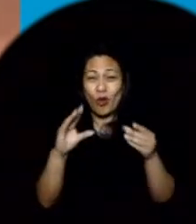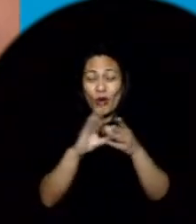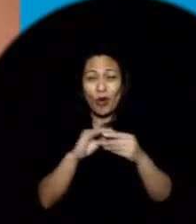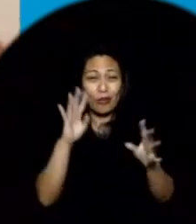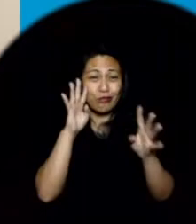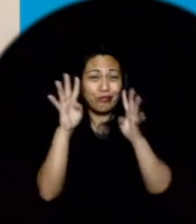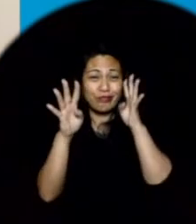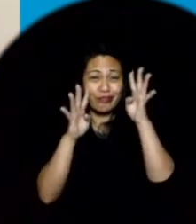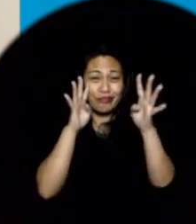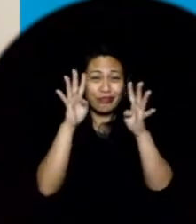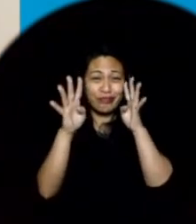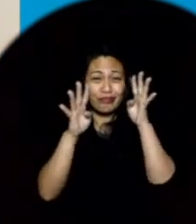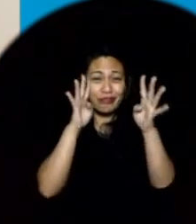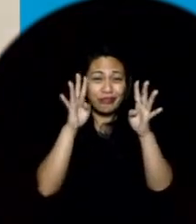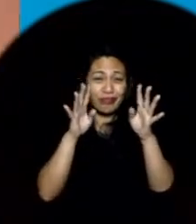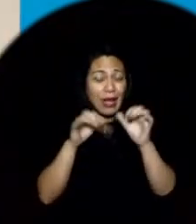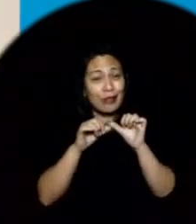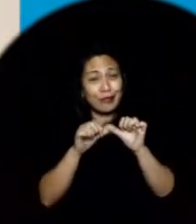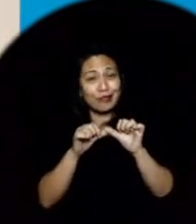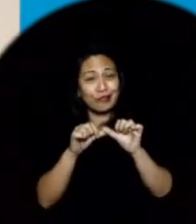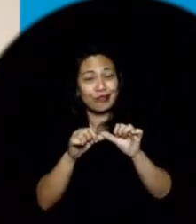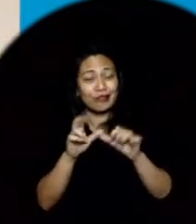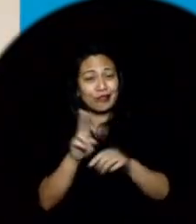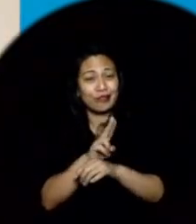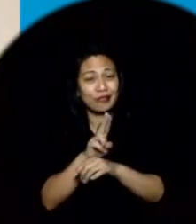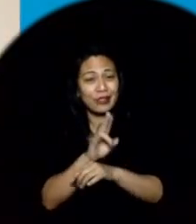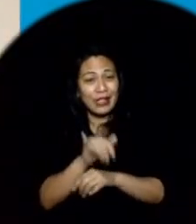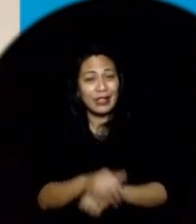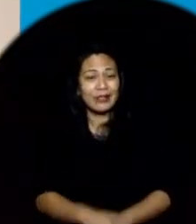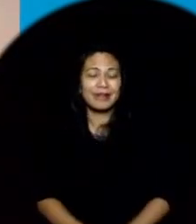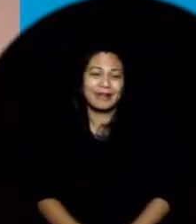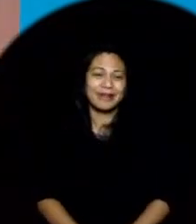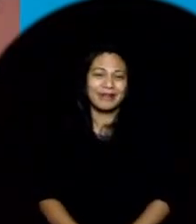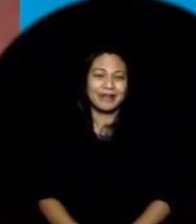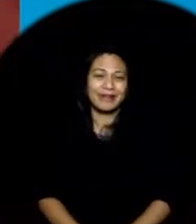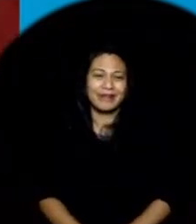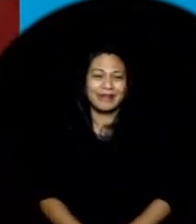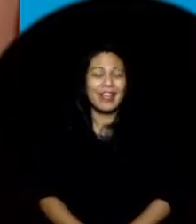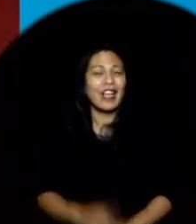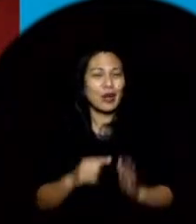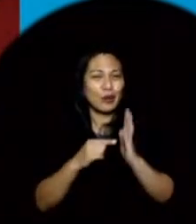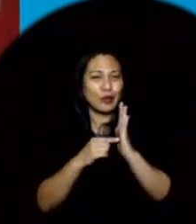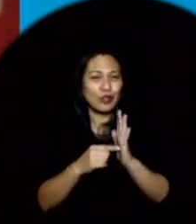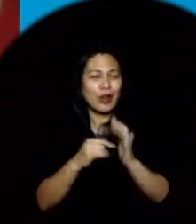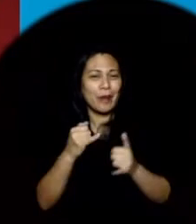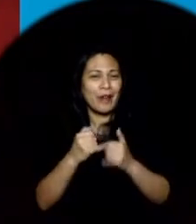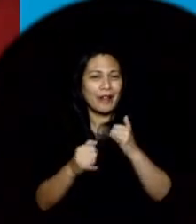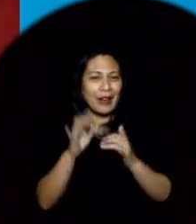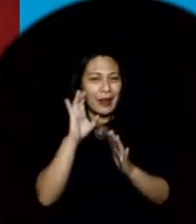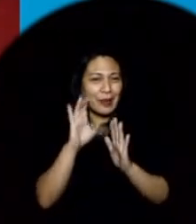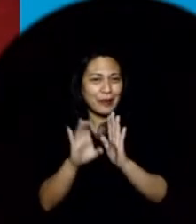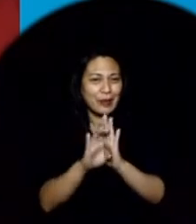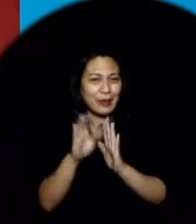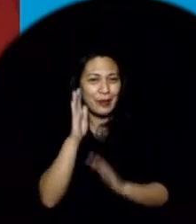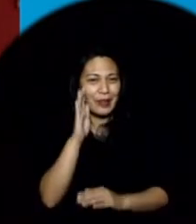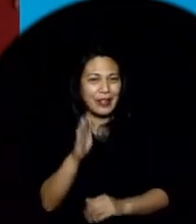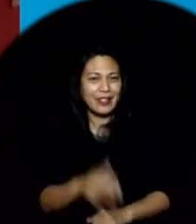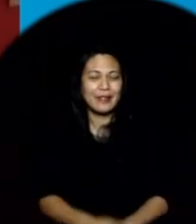about that. I'm just gonna keep on going with this, and I'll show you my final image.